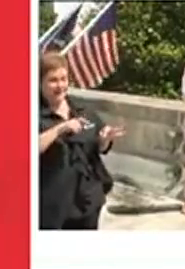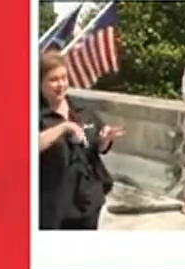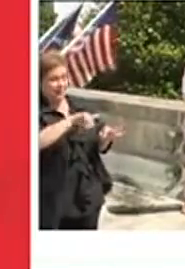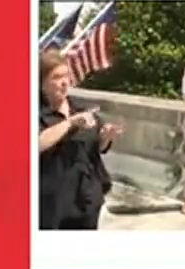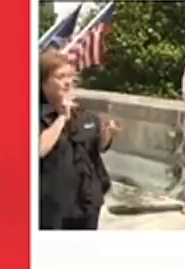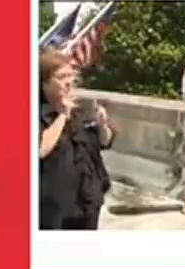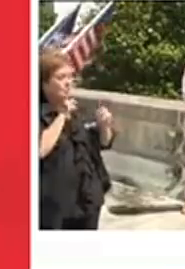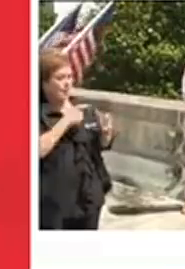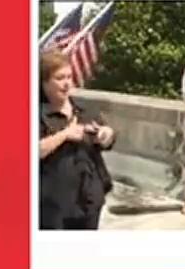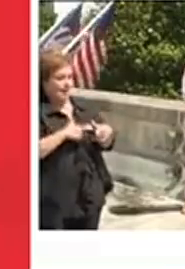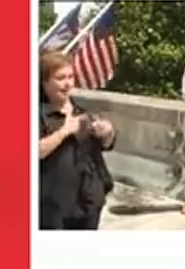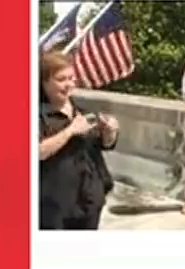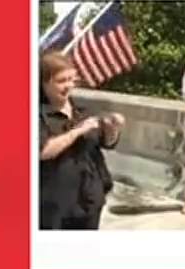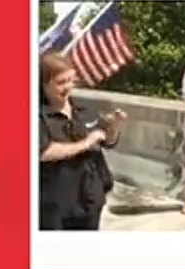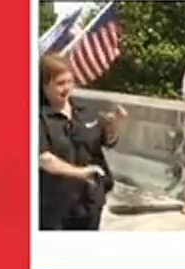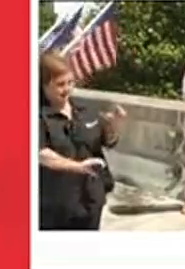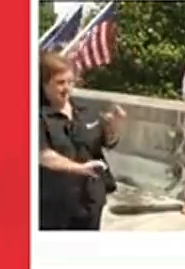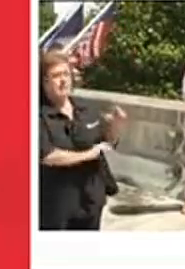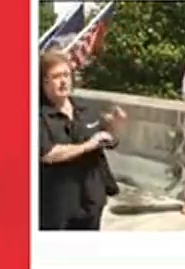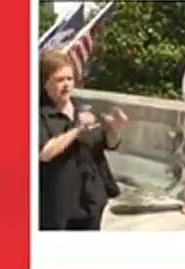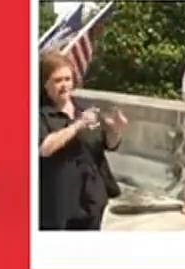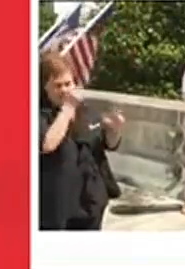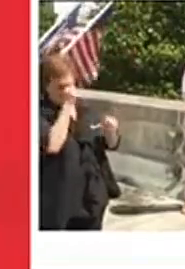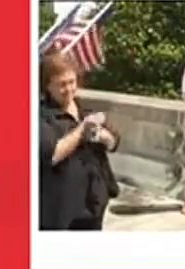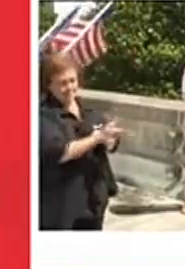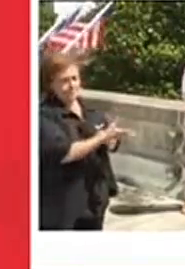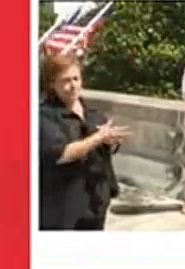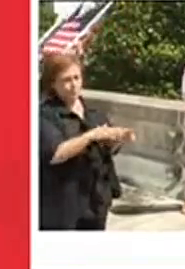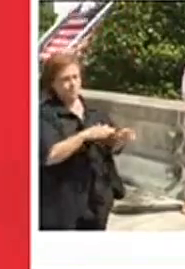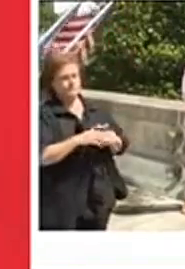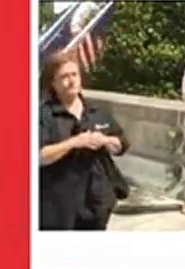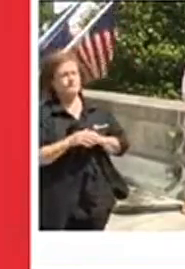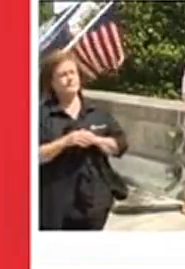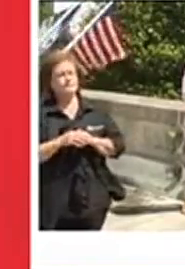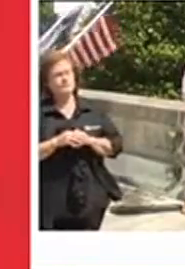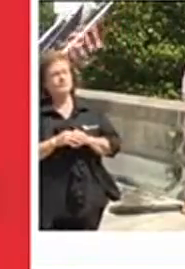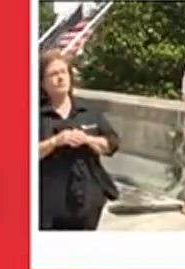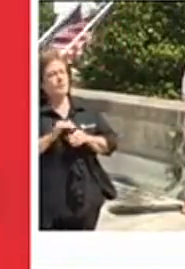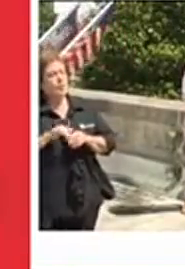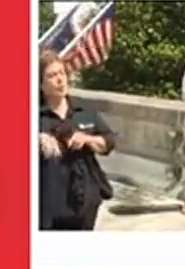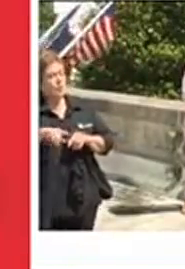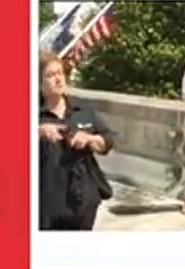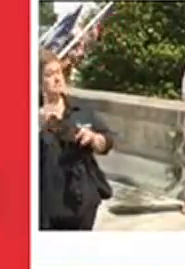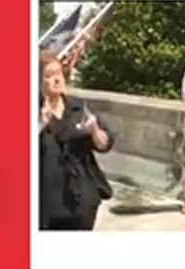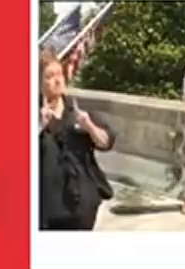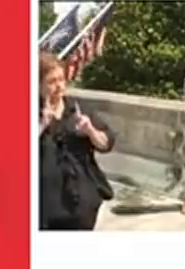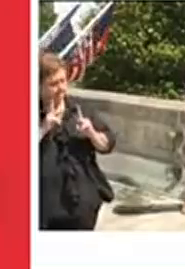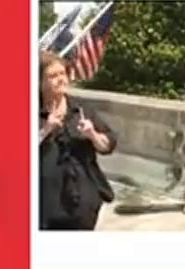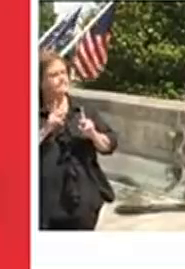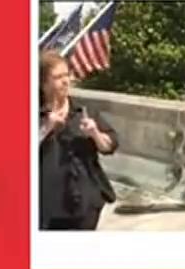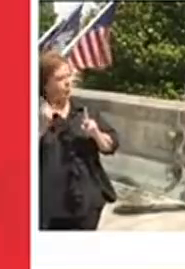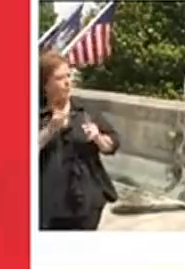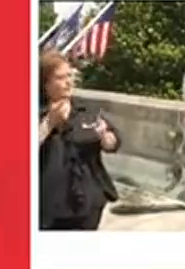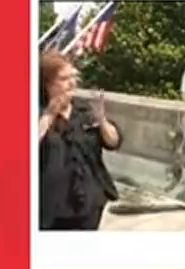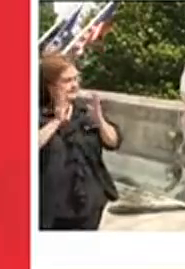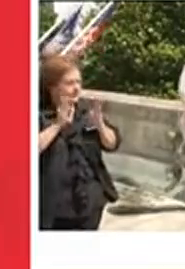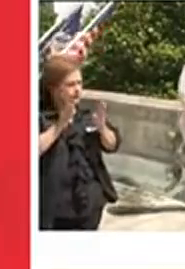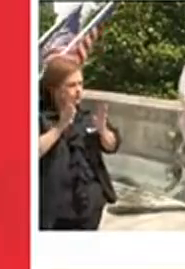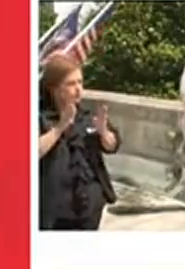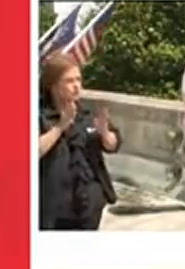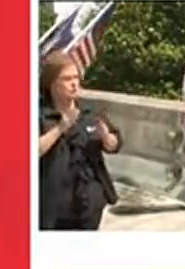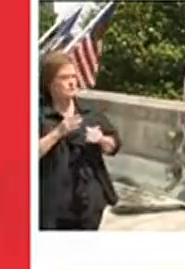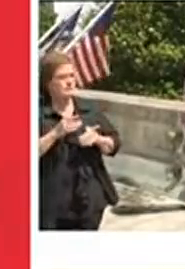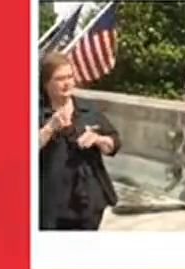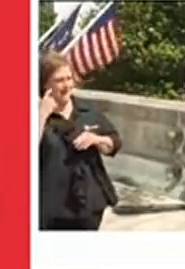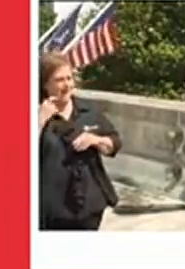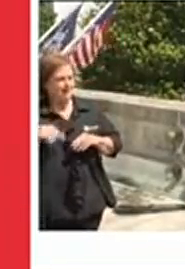leave. The residents in those areas, they're great people. They pay attention. A lot of them are